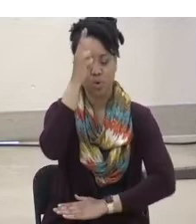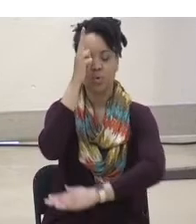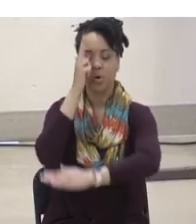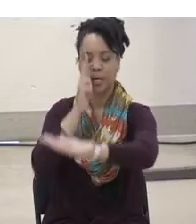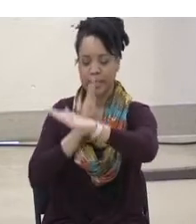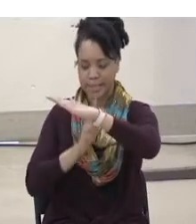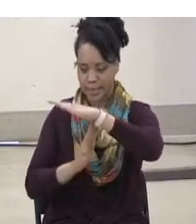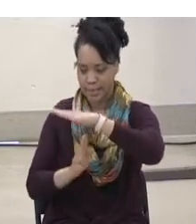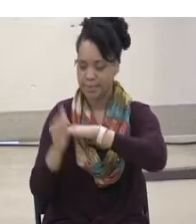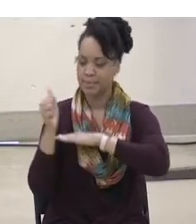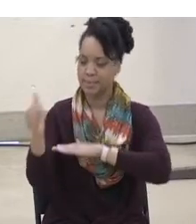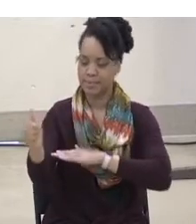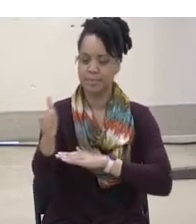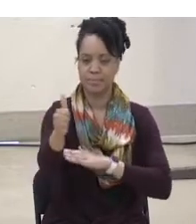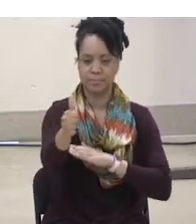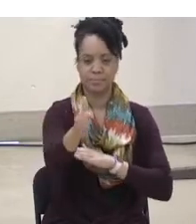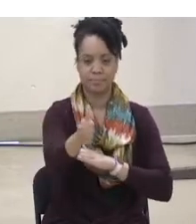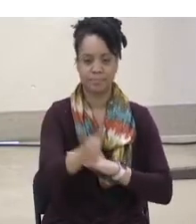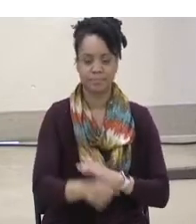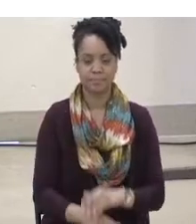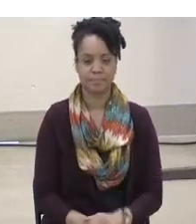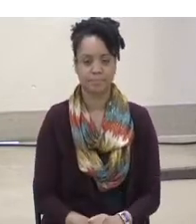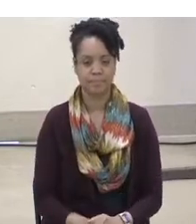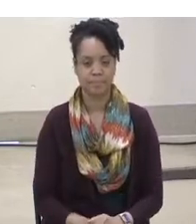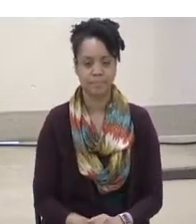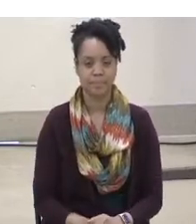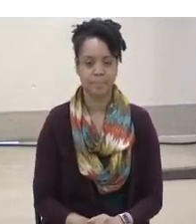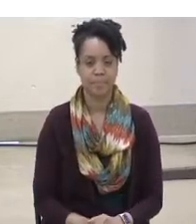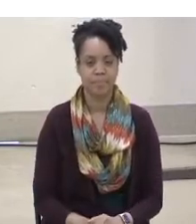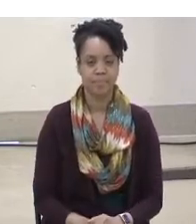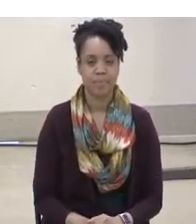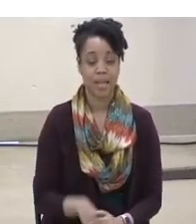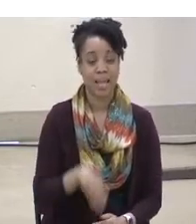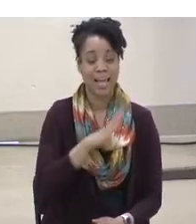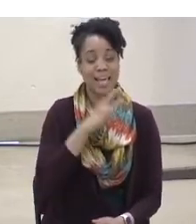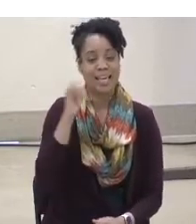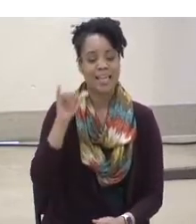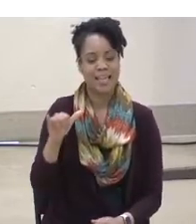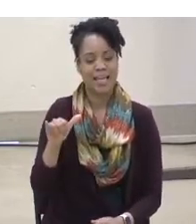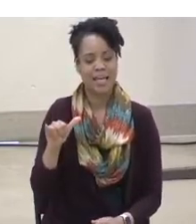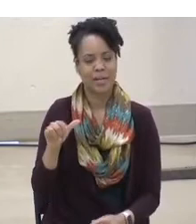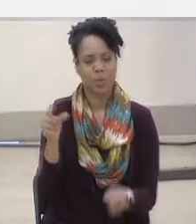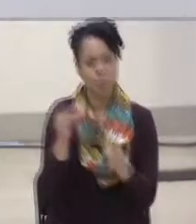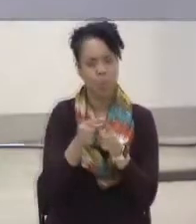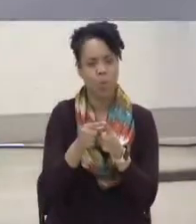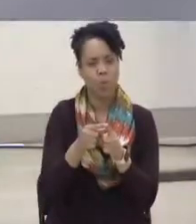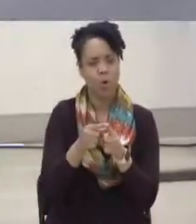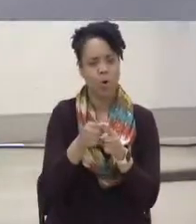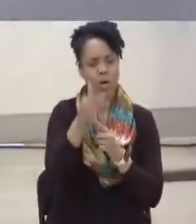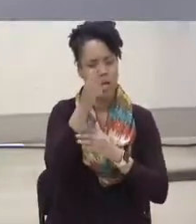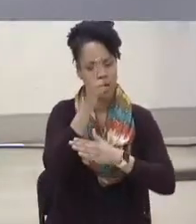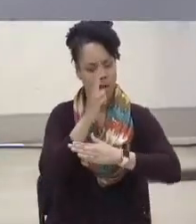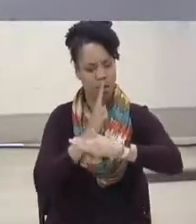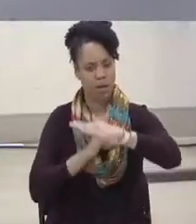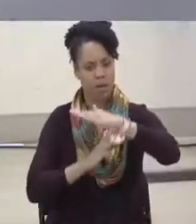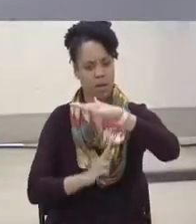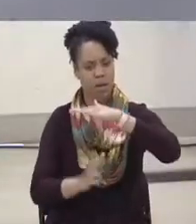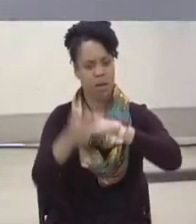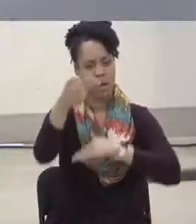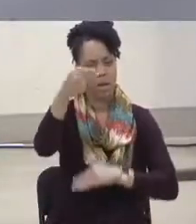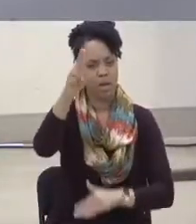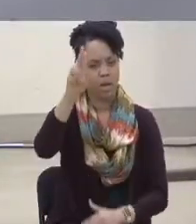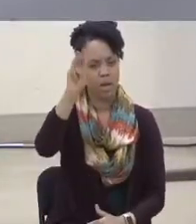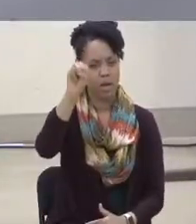humble themselves. se humillaren. And that word humble Y esa palabra